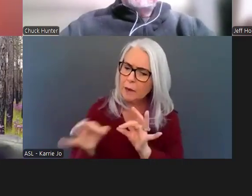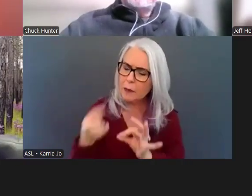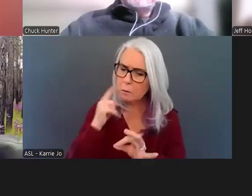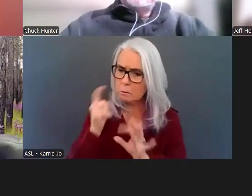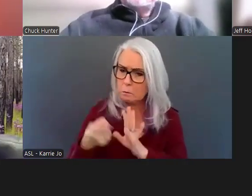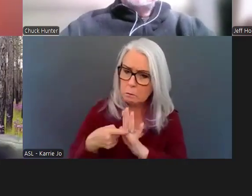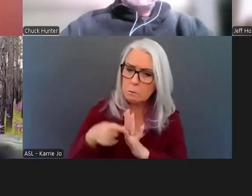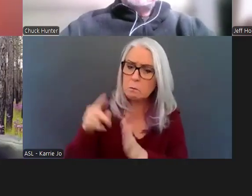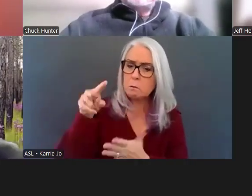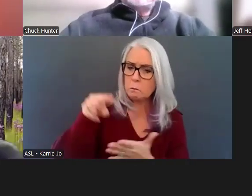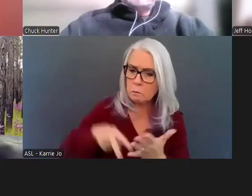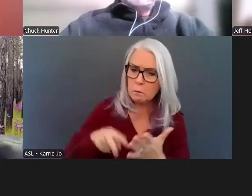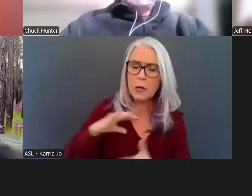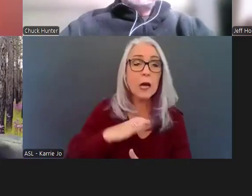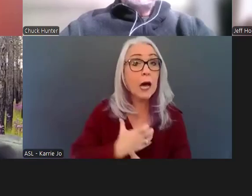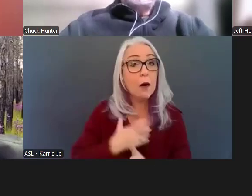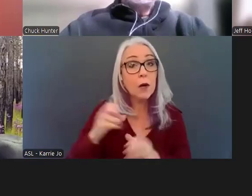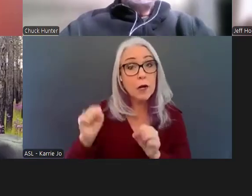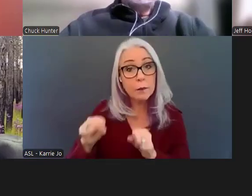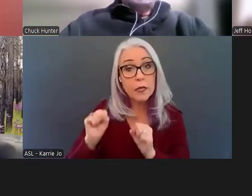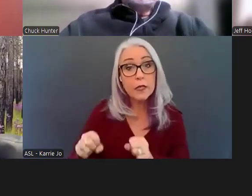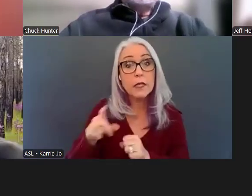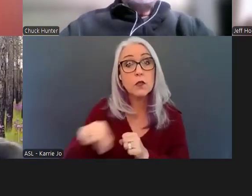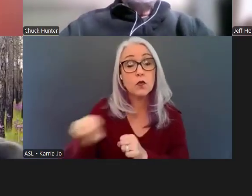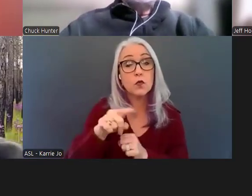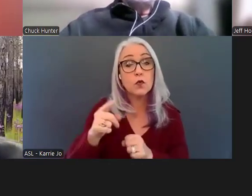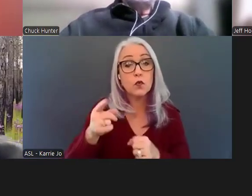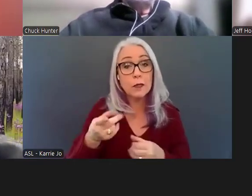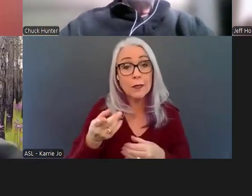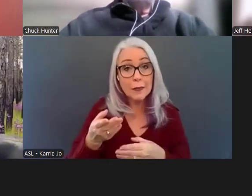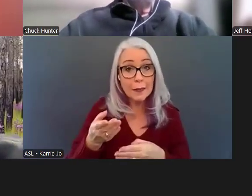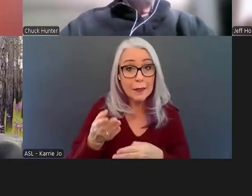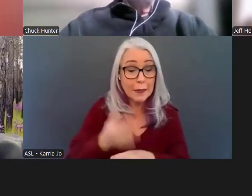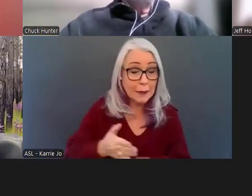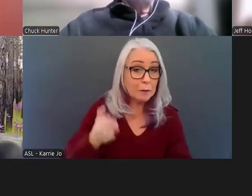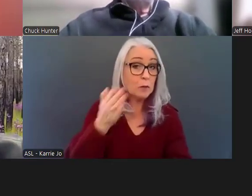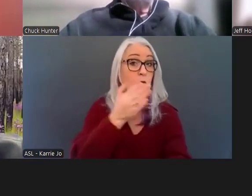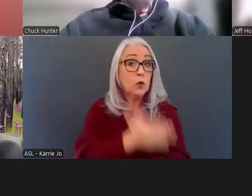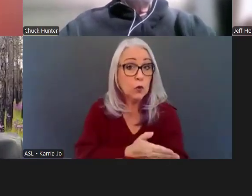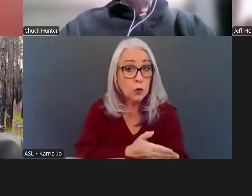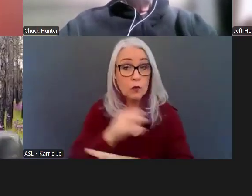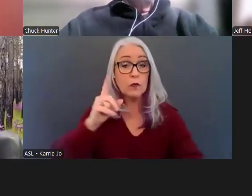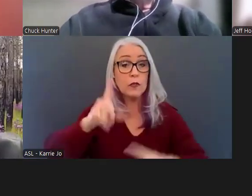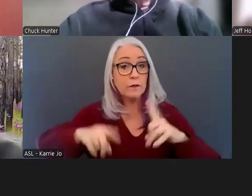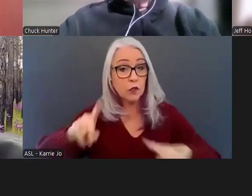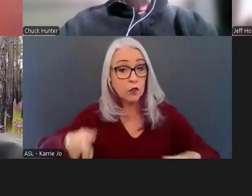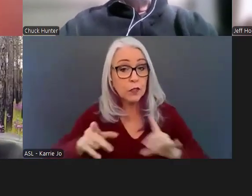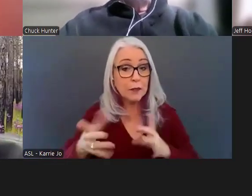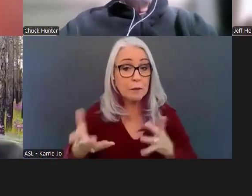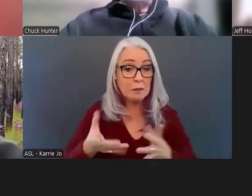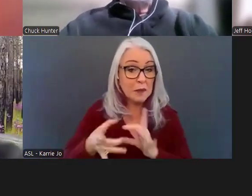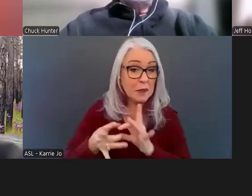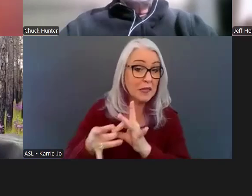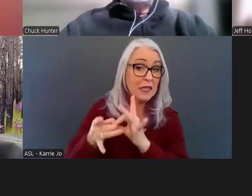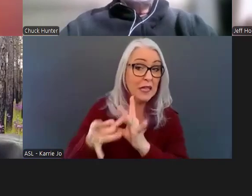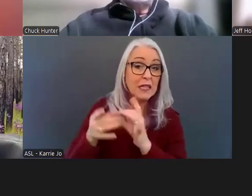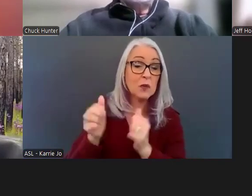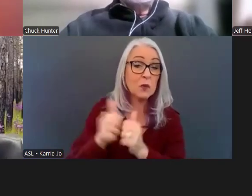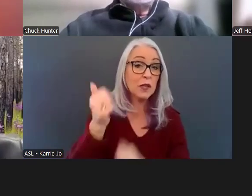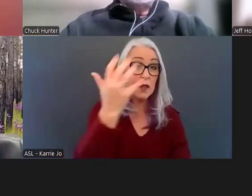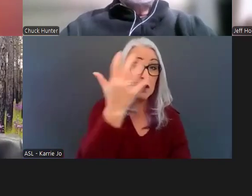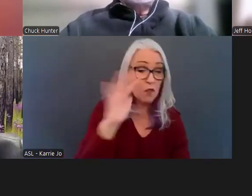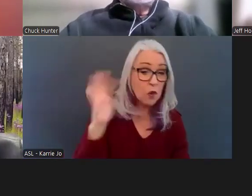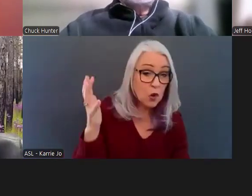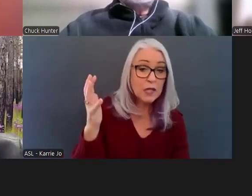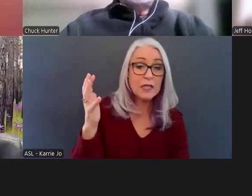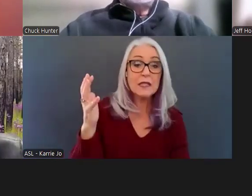ability to improve climate resilient forest species diversity is tied to the forest product